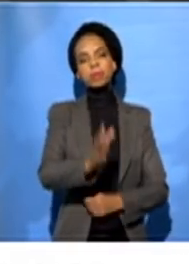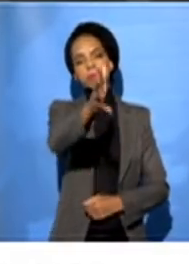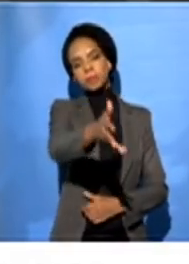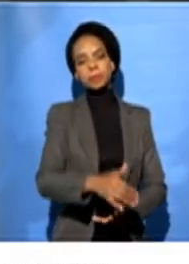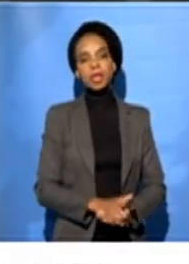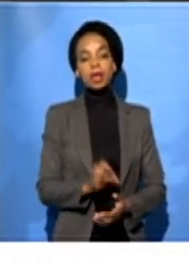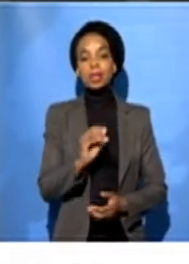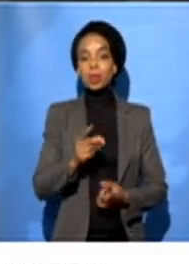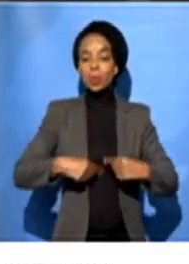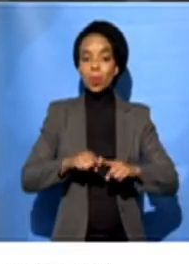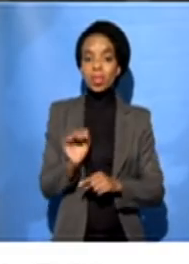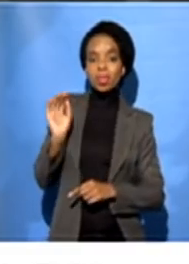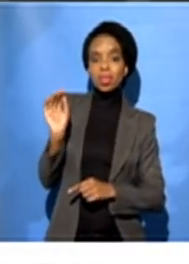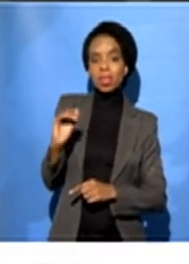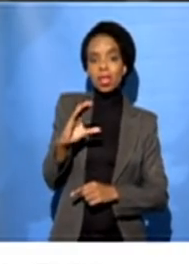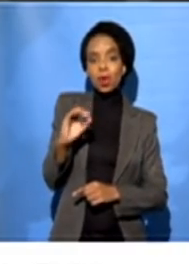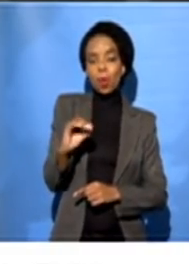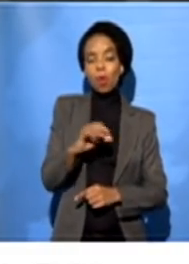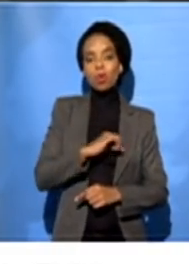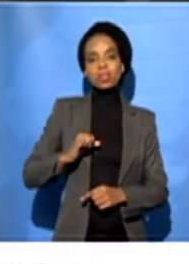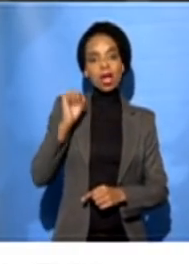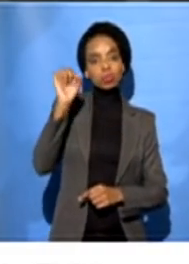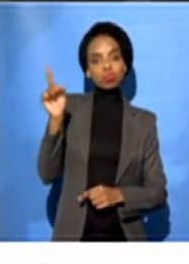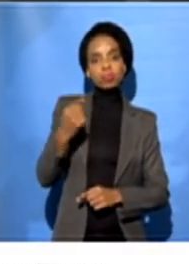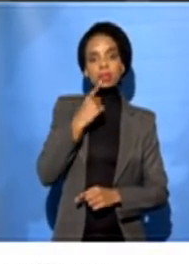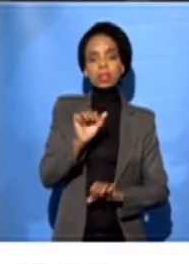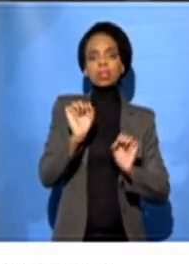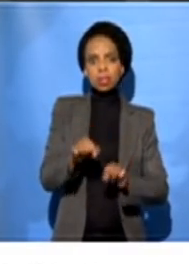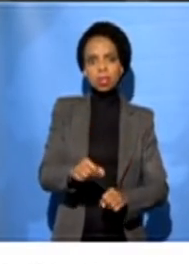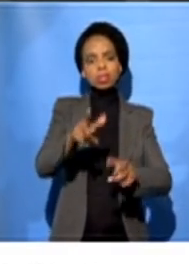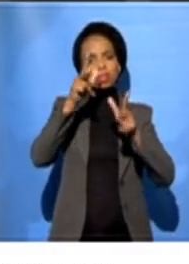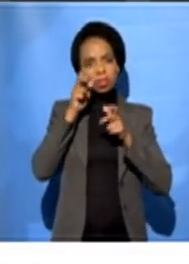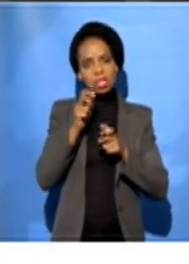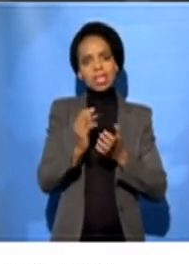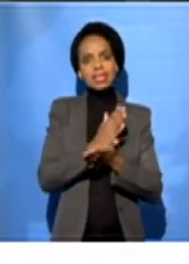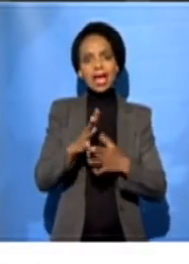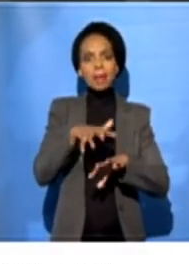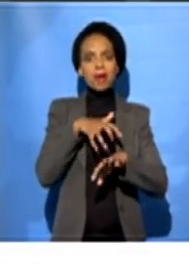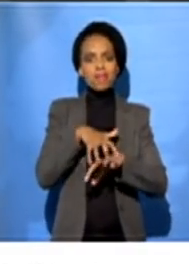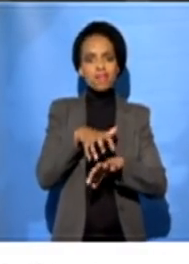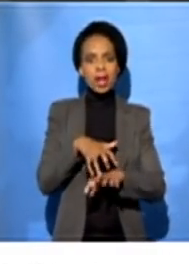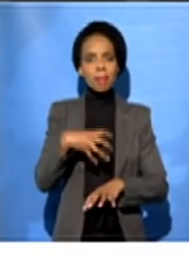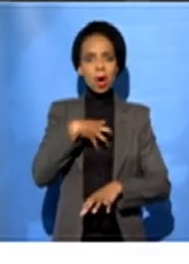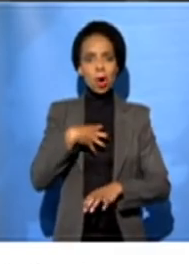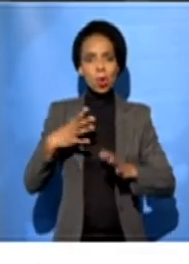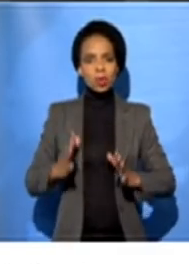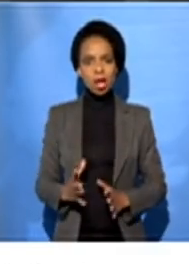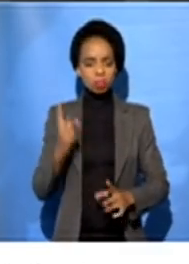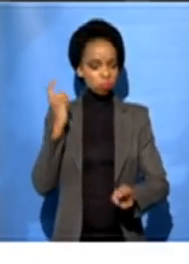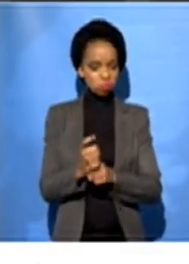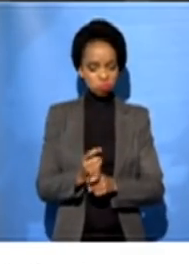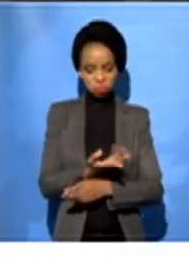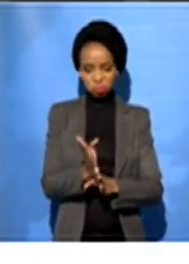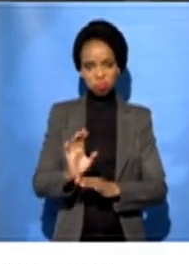spoke to COSATU told us they were also getting reports that some farm owners didn't want their workers to go